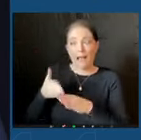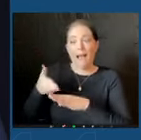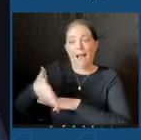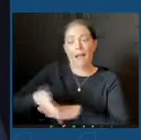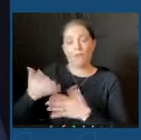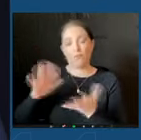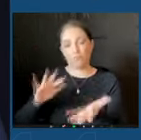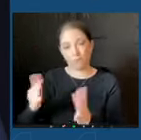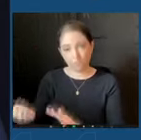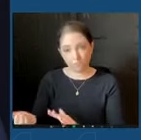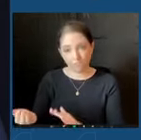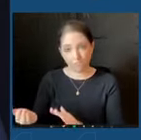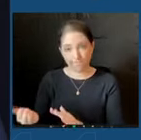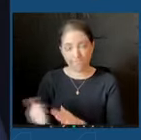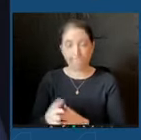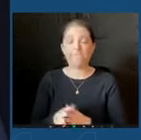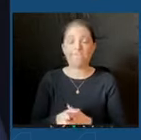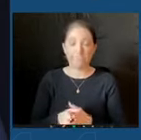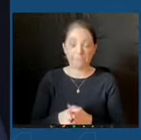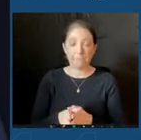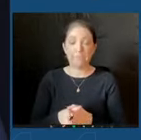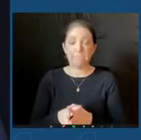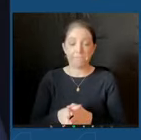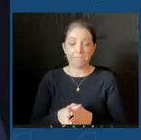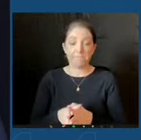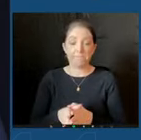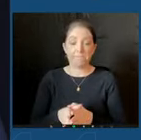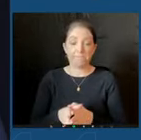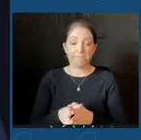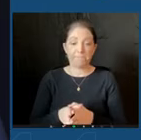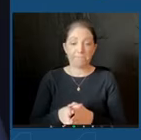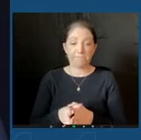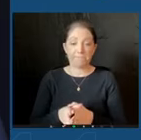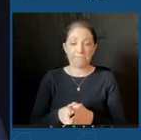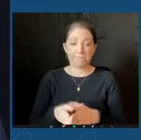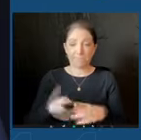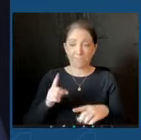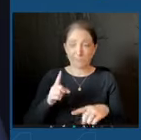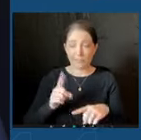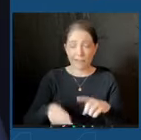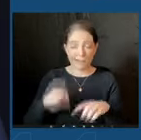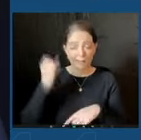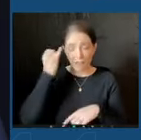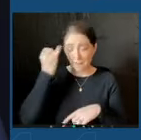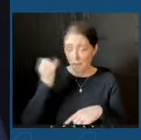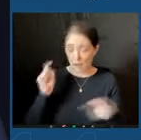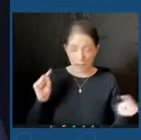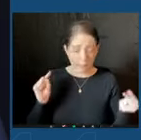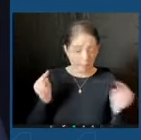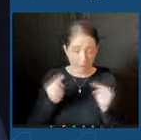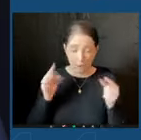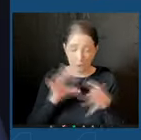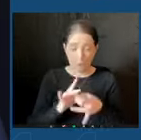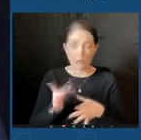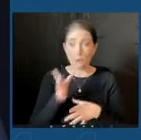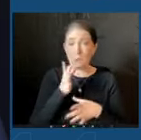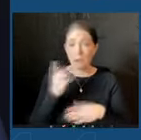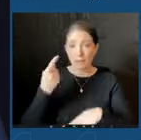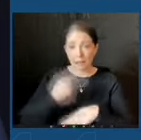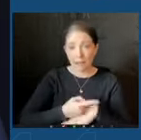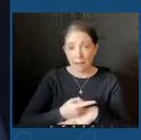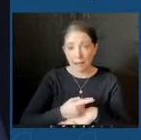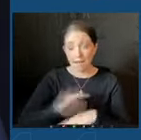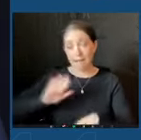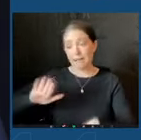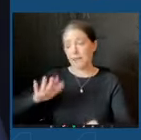I've shared the unimaginable pain of enduring Mother's Day, his birthday, the